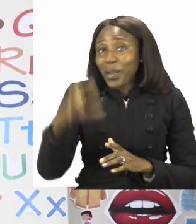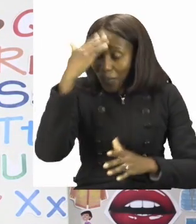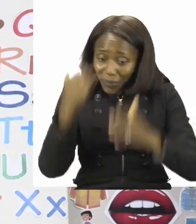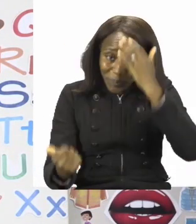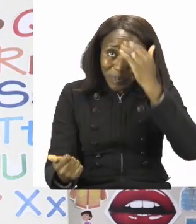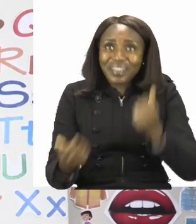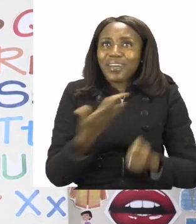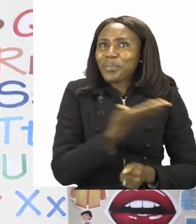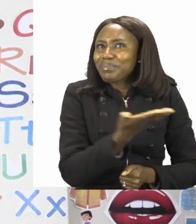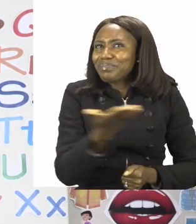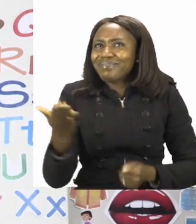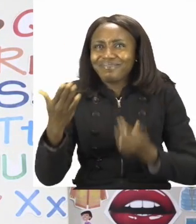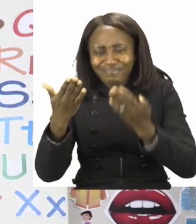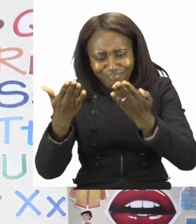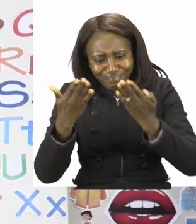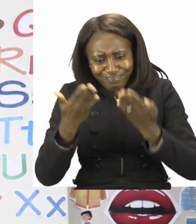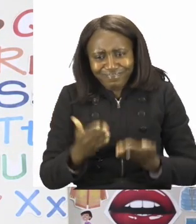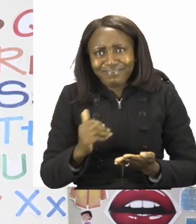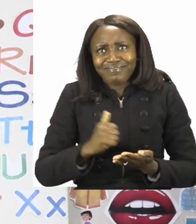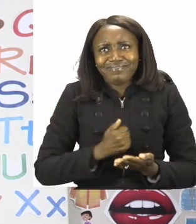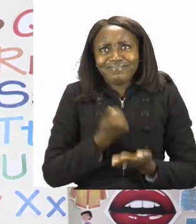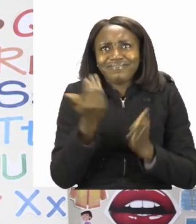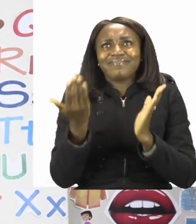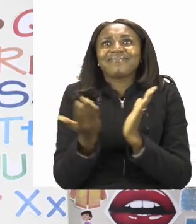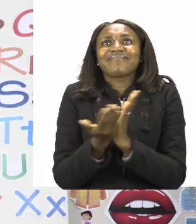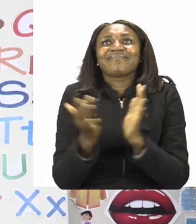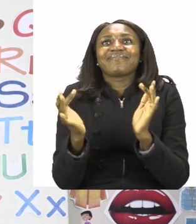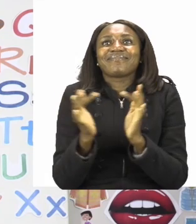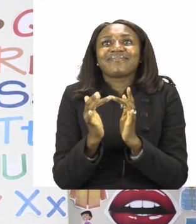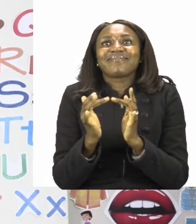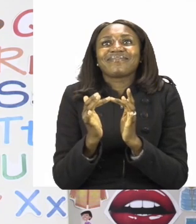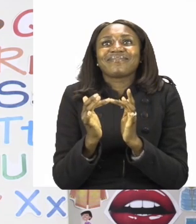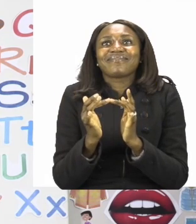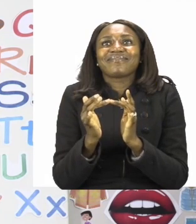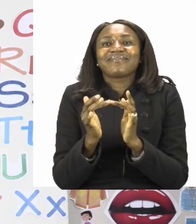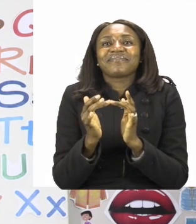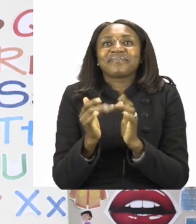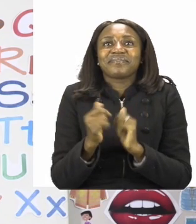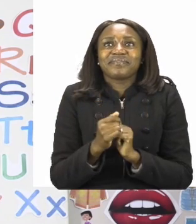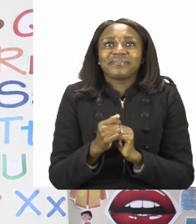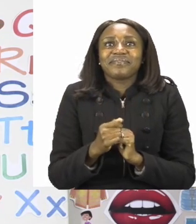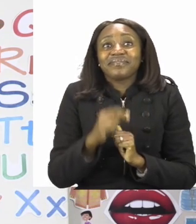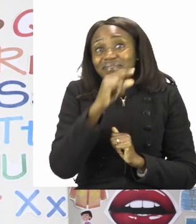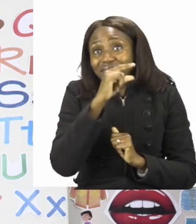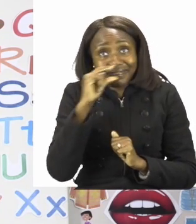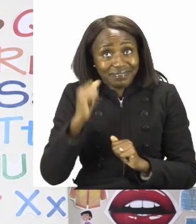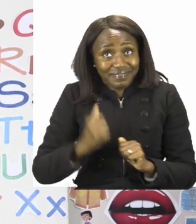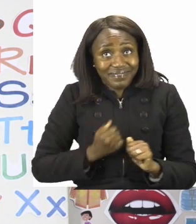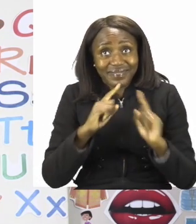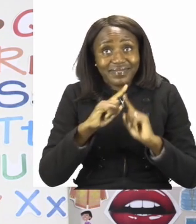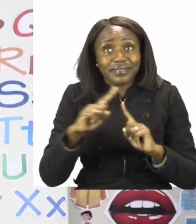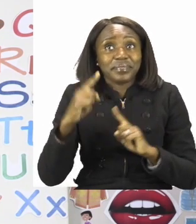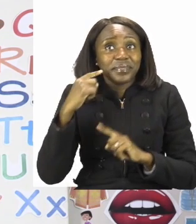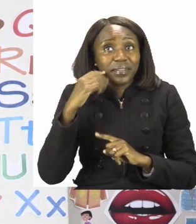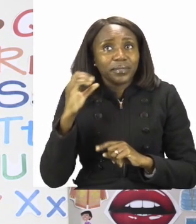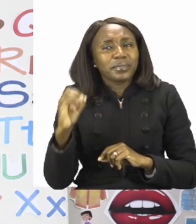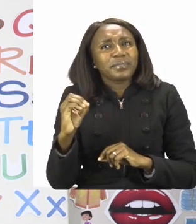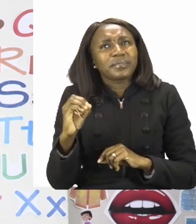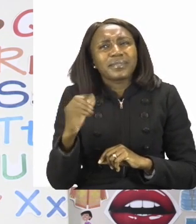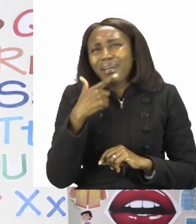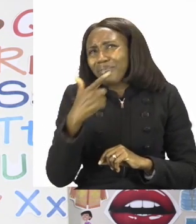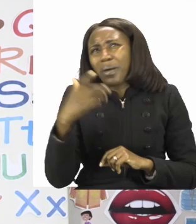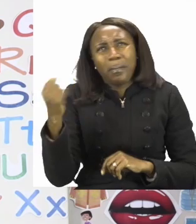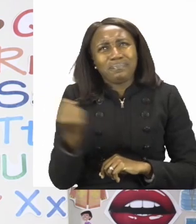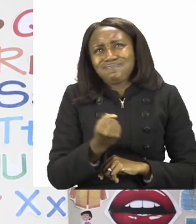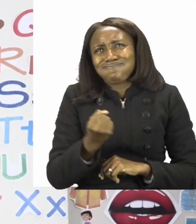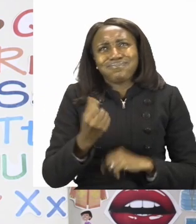Hello everyone and welcome to My Zone Online School. My name is Teacher Mutsa and thank you so